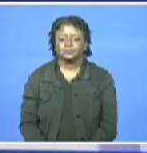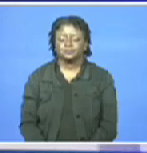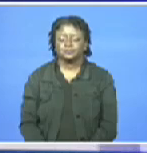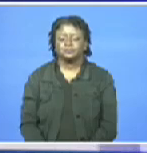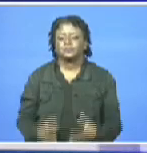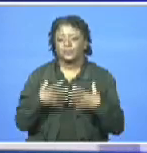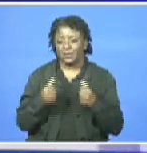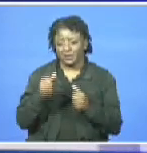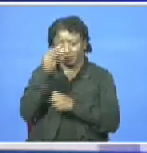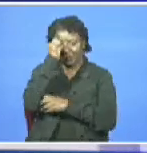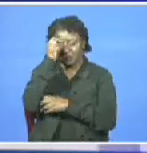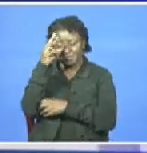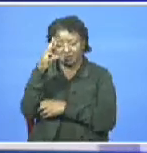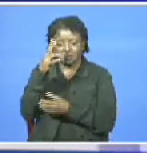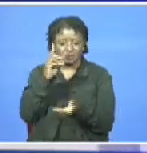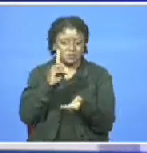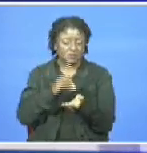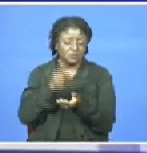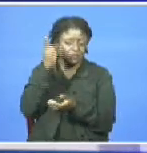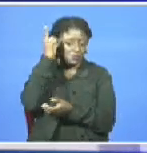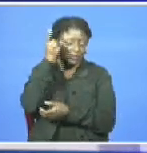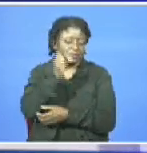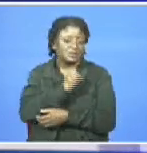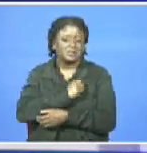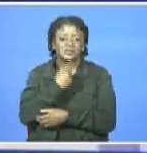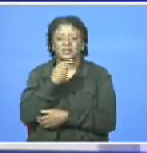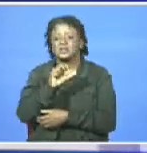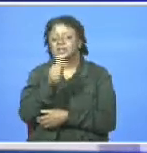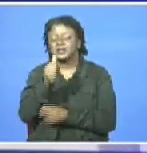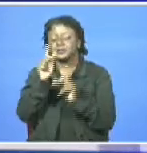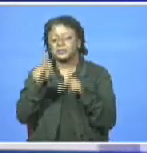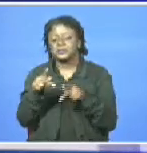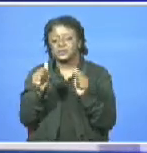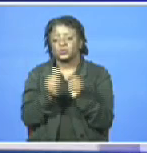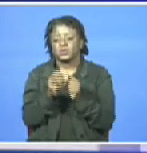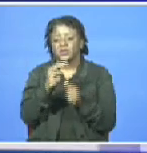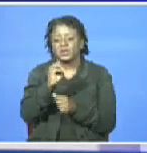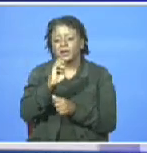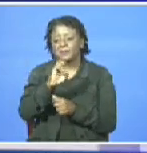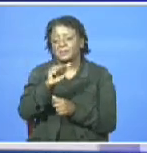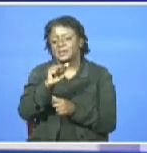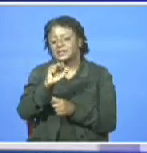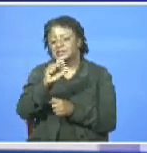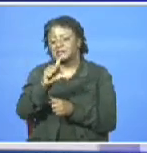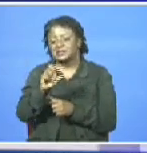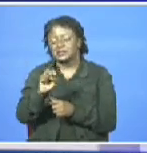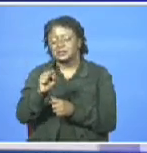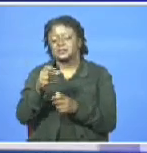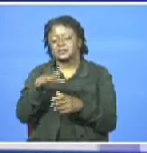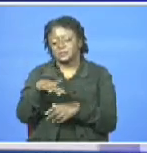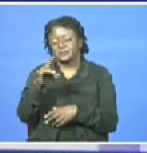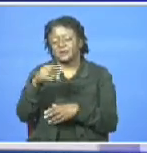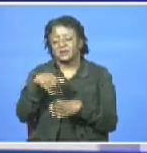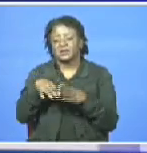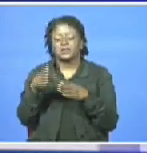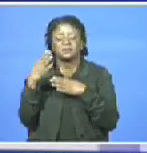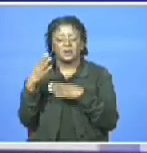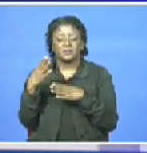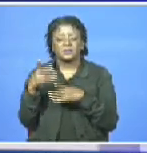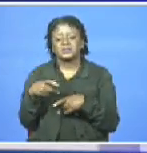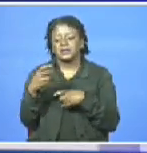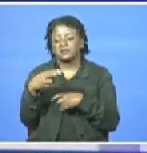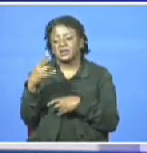Health Minister Dr. The Honorable Dwayne Sands says another case of the measles has been discovered in the Bahamas. He gave an update on the matter earlier